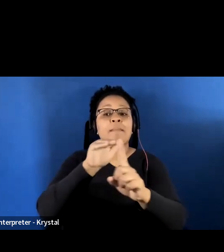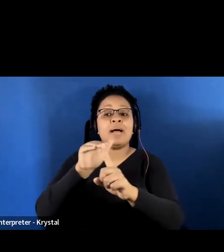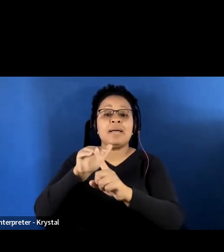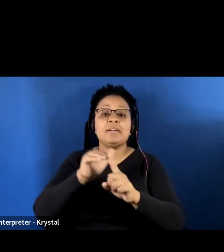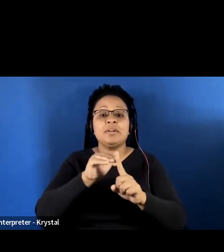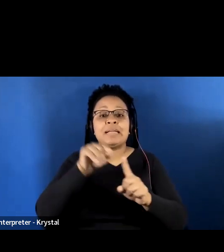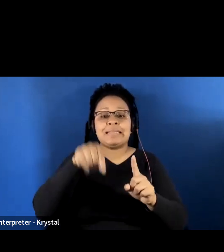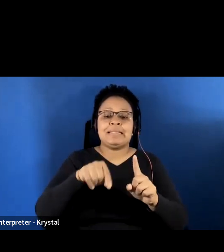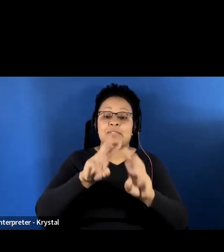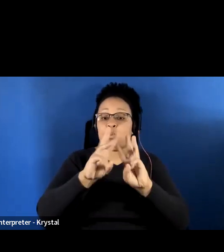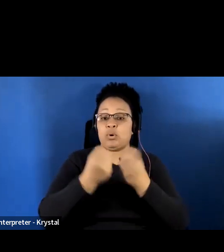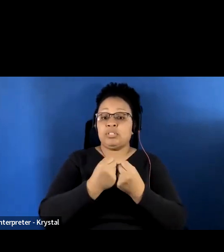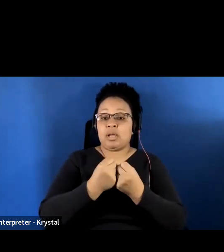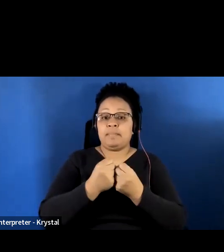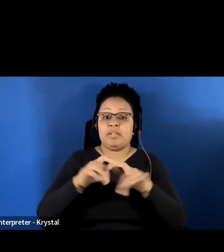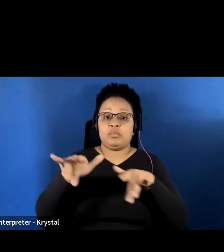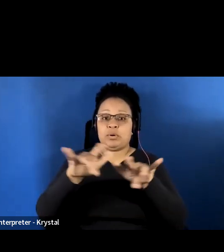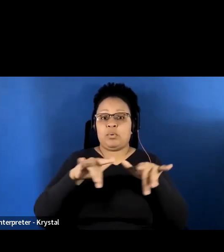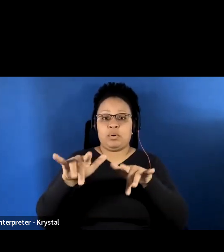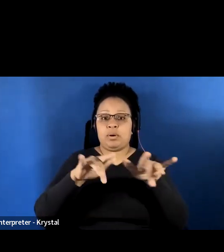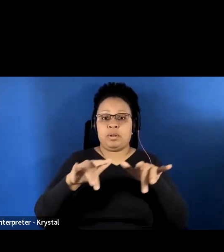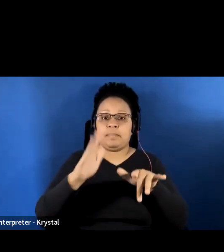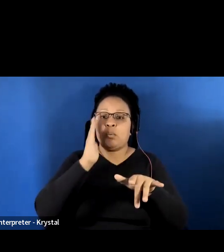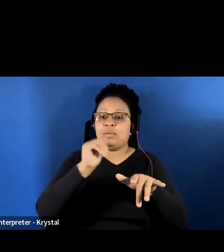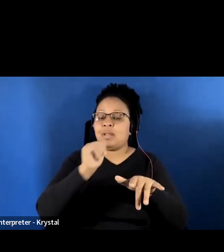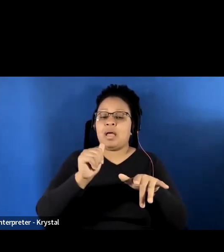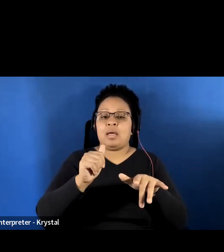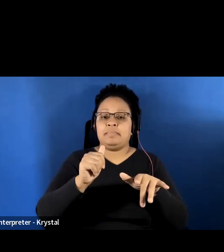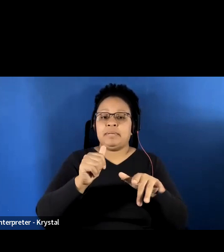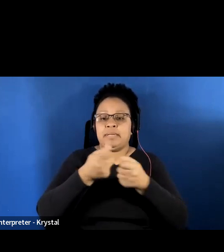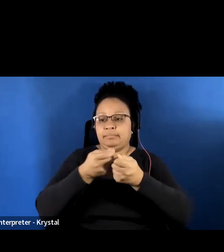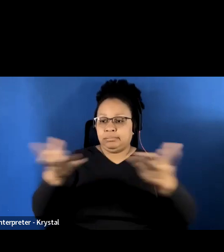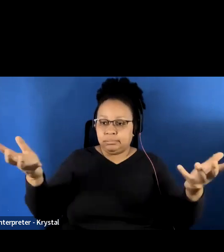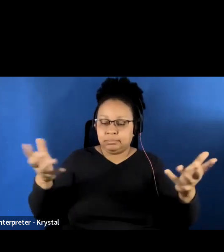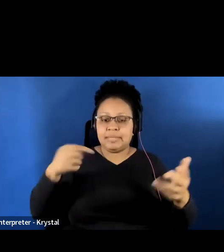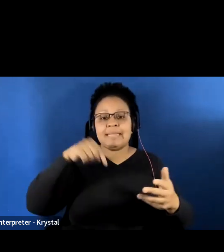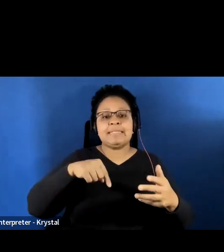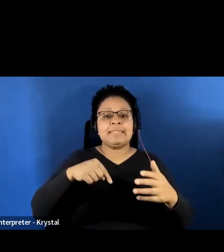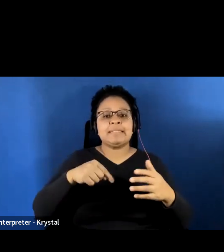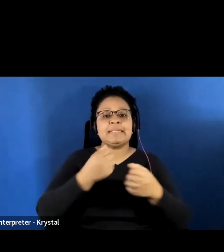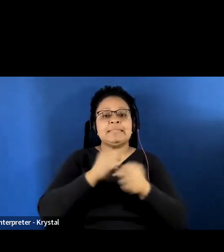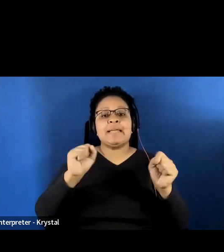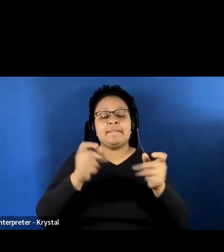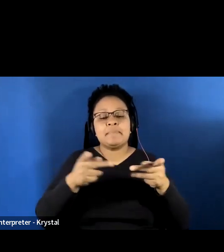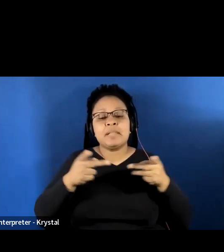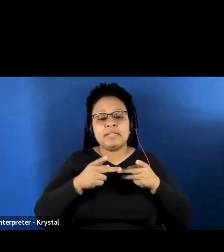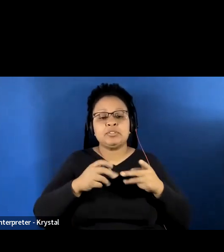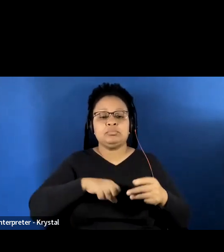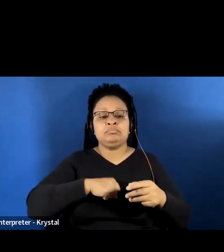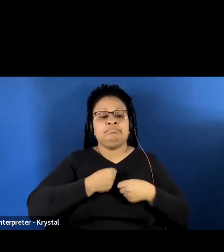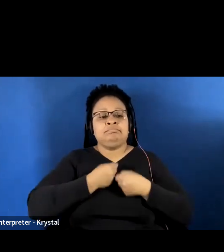session is being recorded, but it will not be shared. This is a safe space to express your thoughts